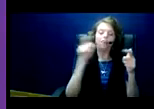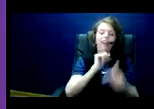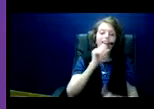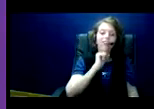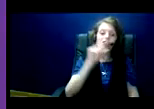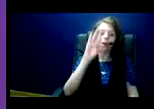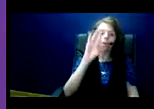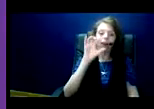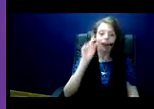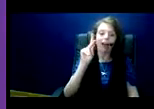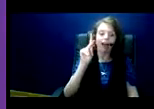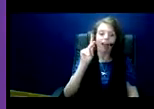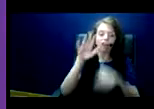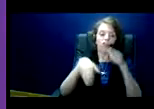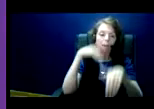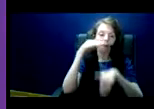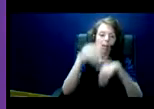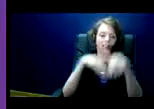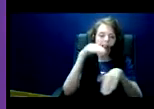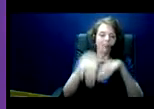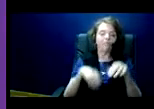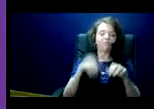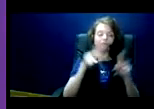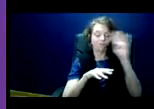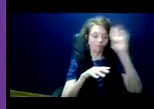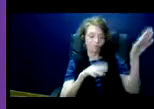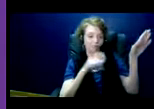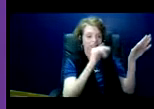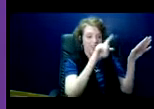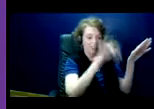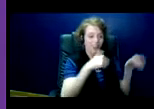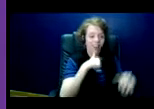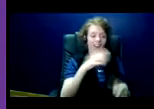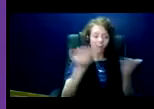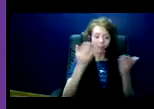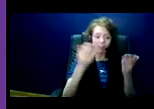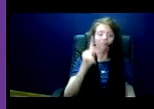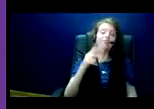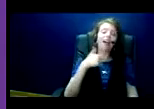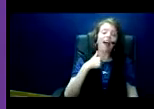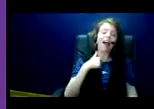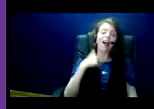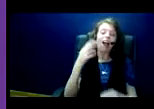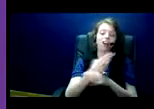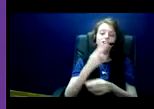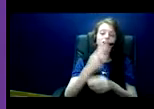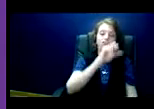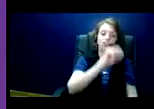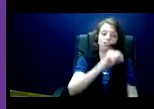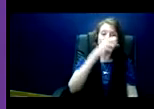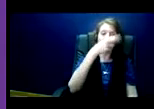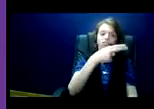treadmill. Hayley. Hello, everyone. My name is Hayley Sherwood, and I use she, her